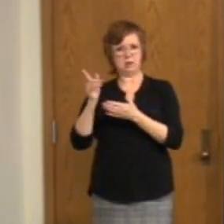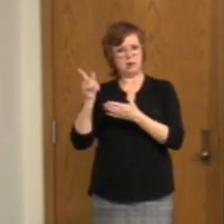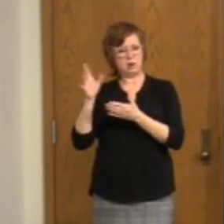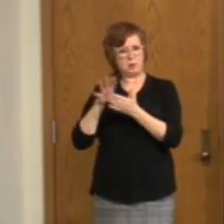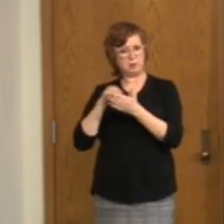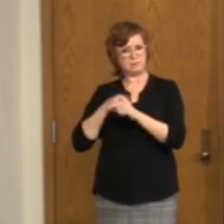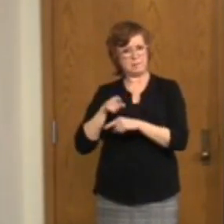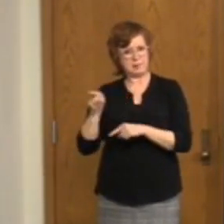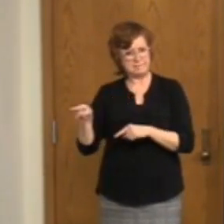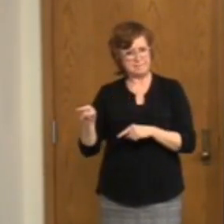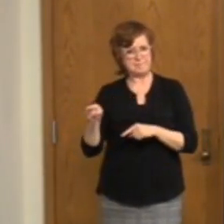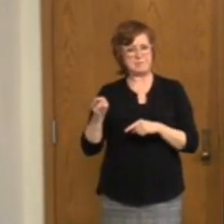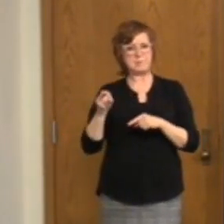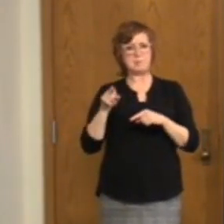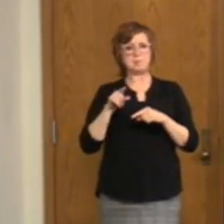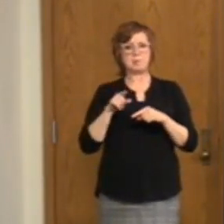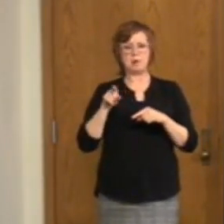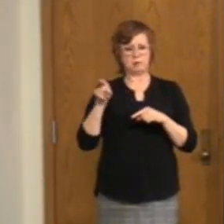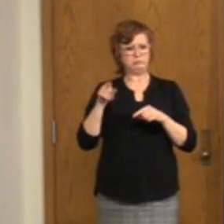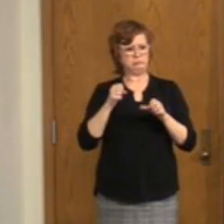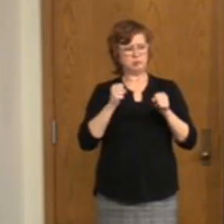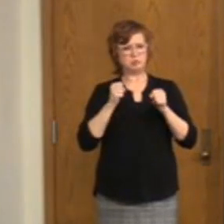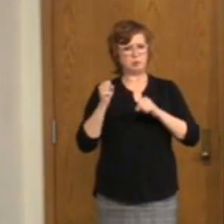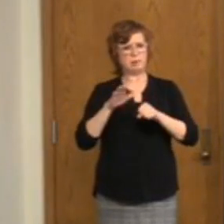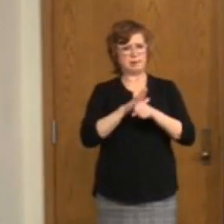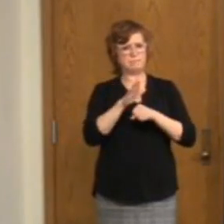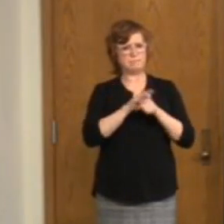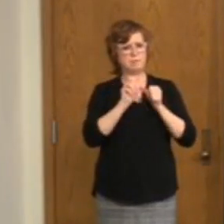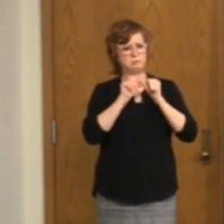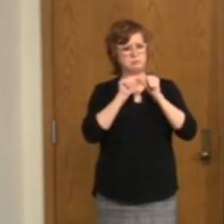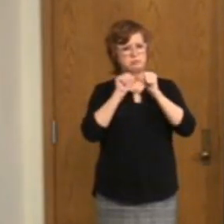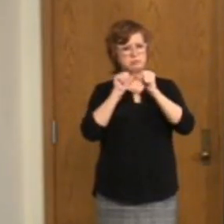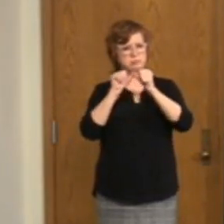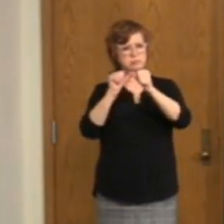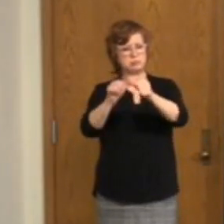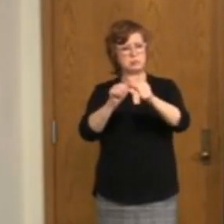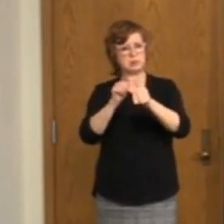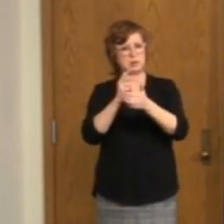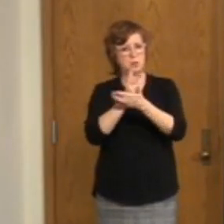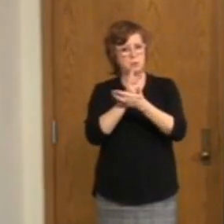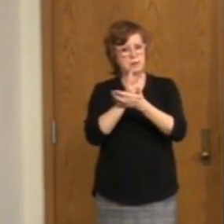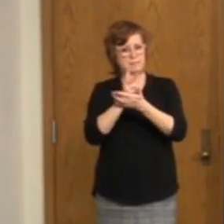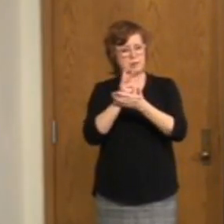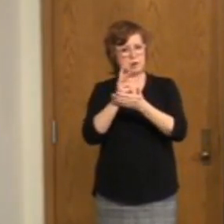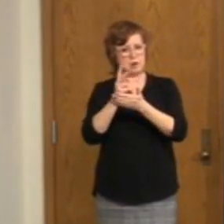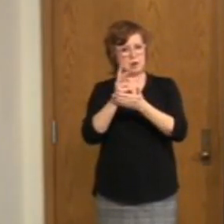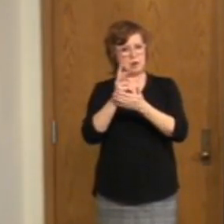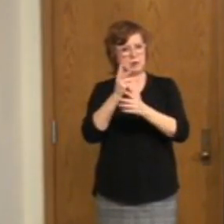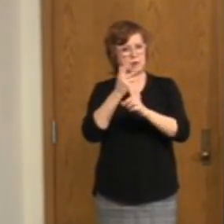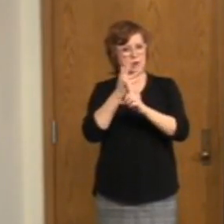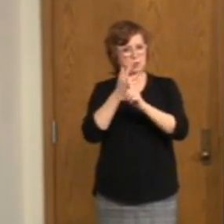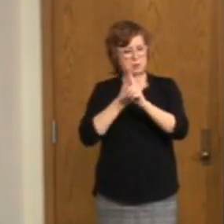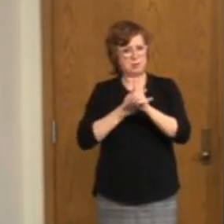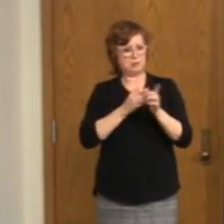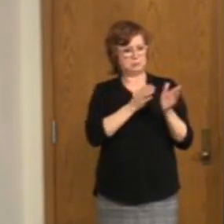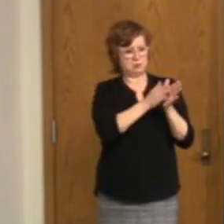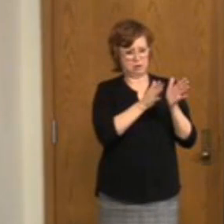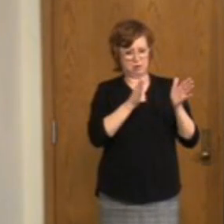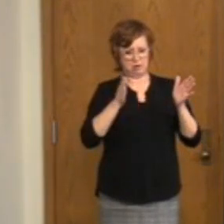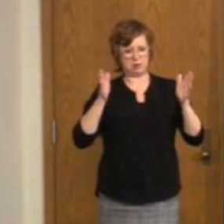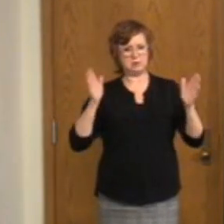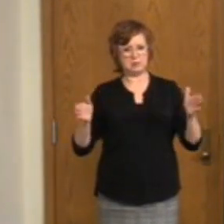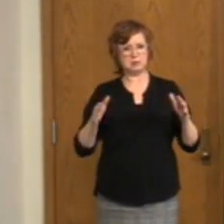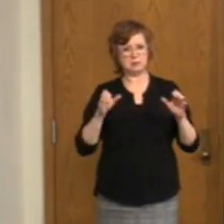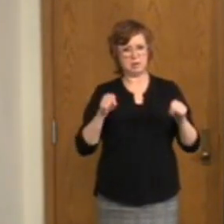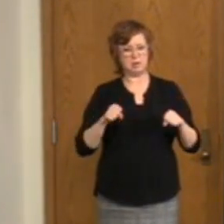of the first dose is actually significant, and it keeps improving all the way up to 3 months plus. But of course, they will be following up with the